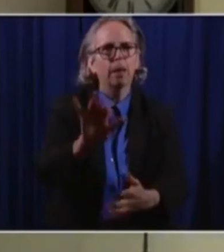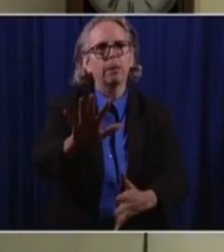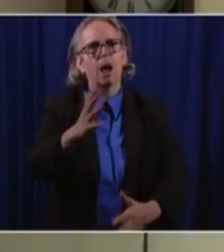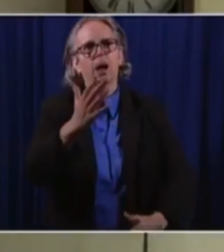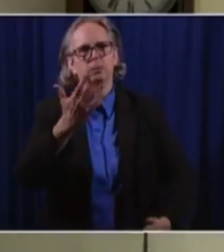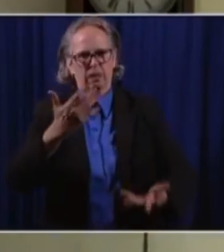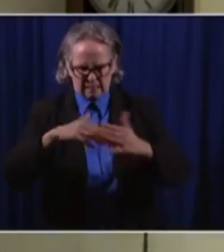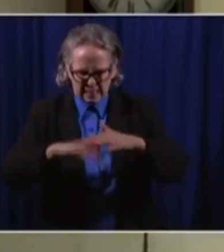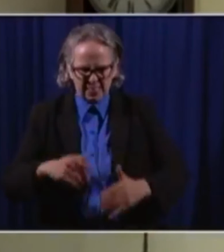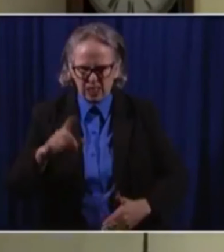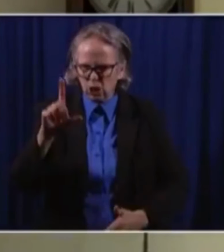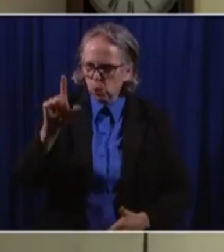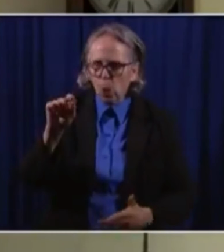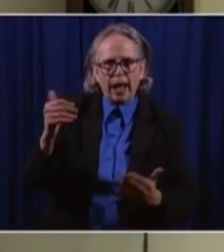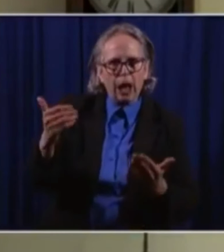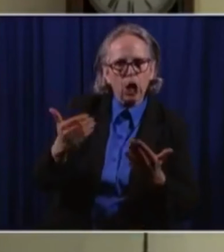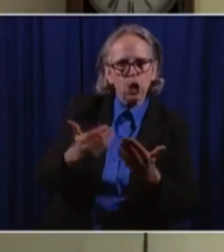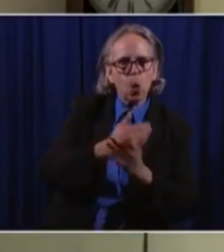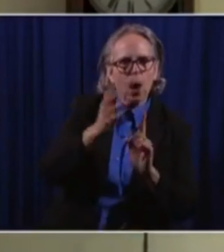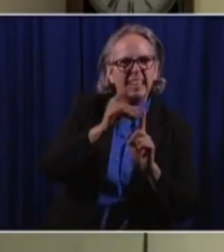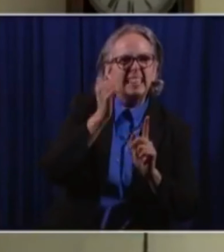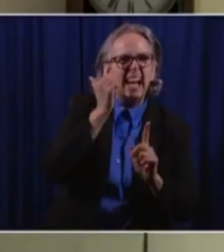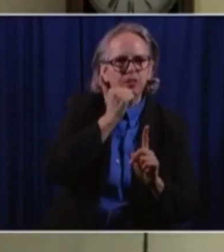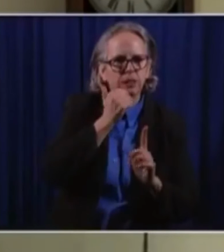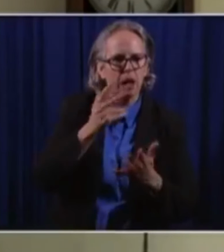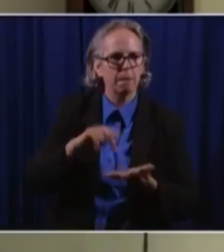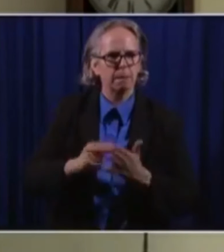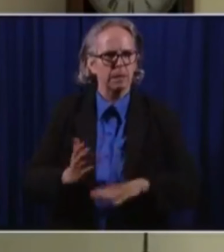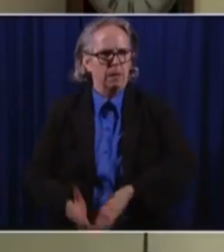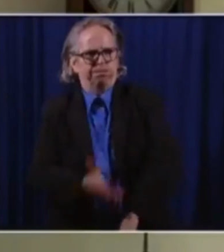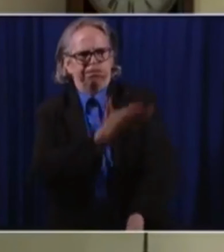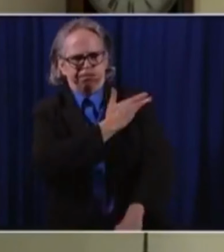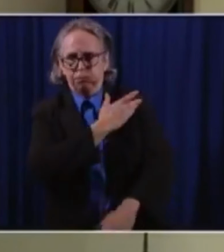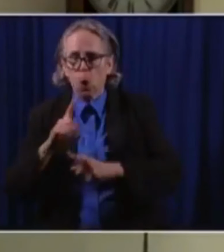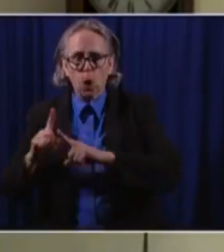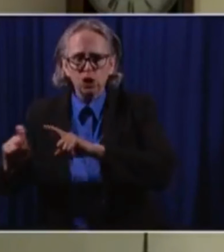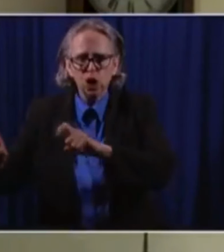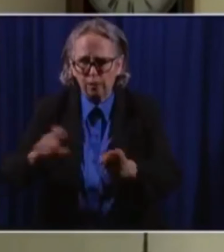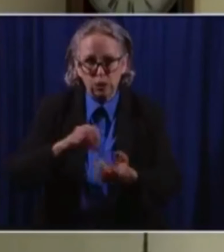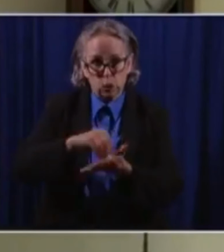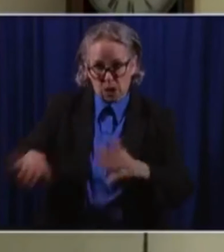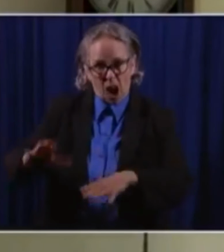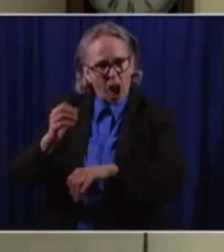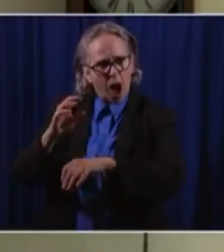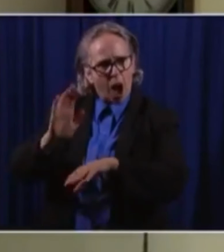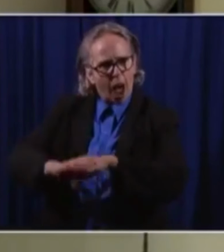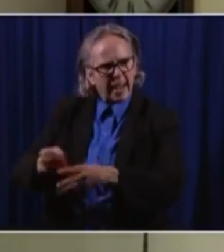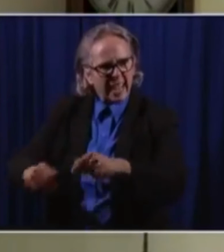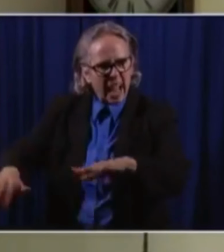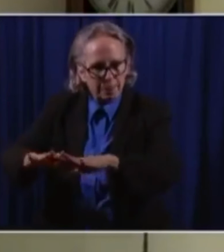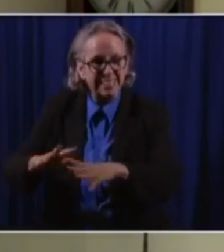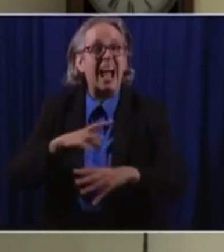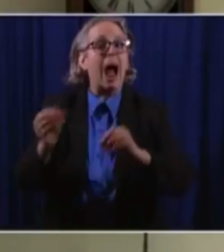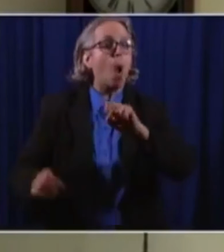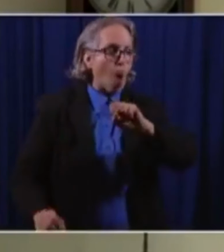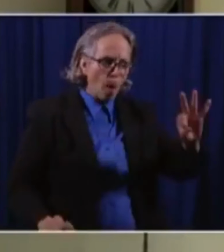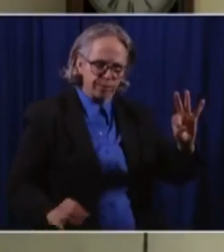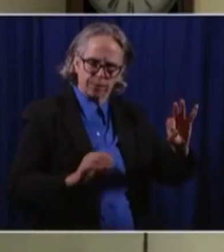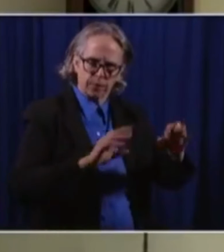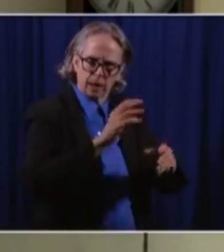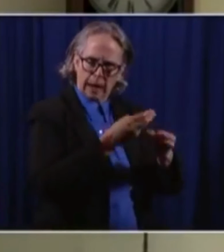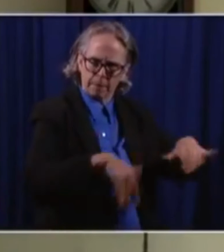today. They are testing students who live on and off campus and are casting a wide net on testing those who live in congregate settings where